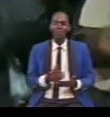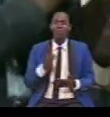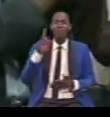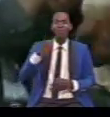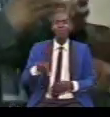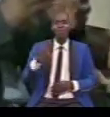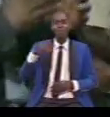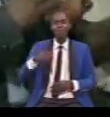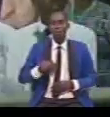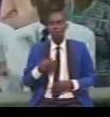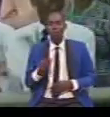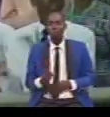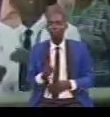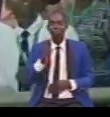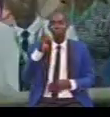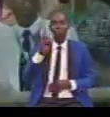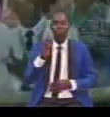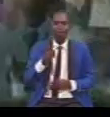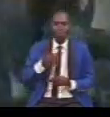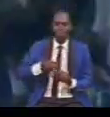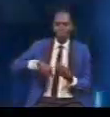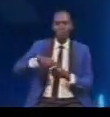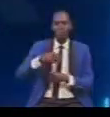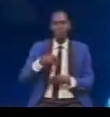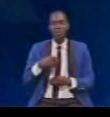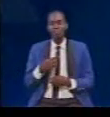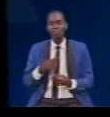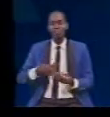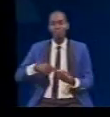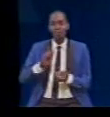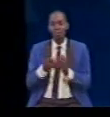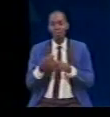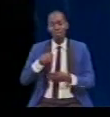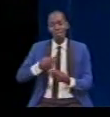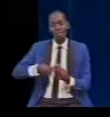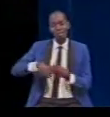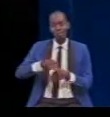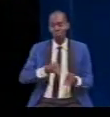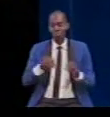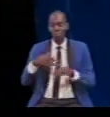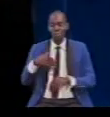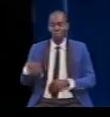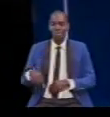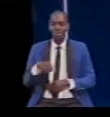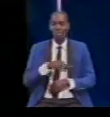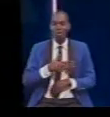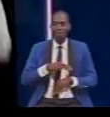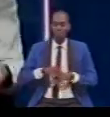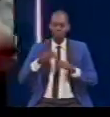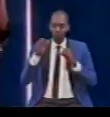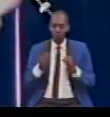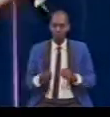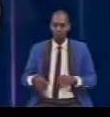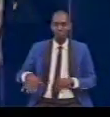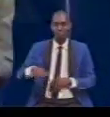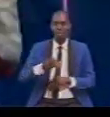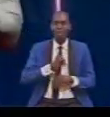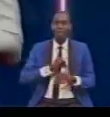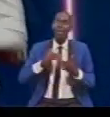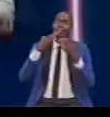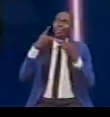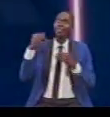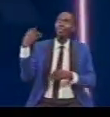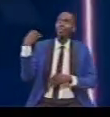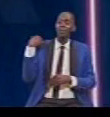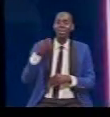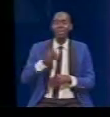me up, turned me around, and placed my feet on solid ground. I thank the Master,